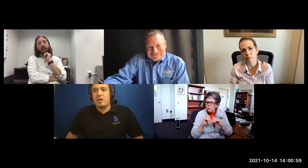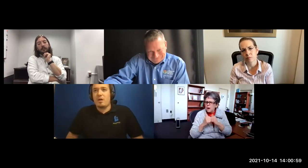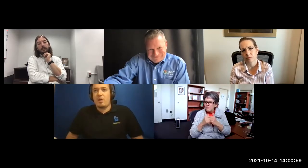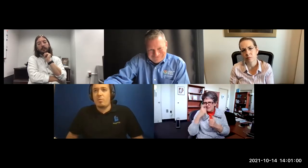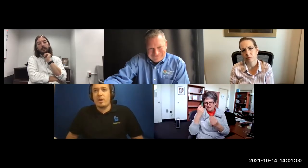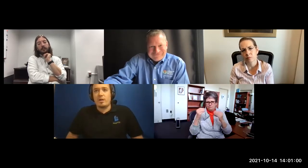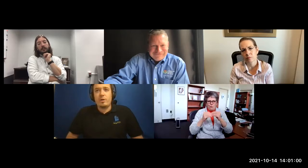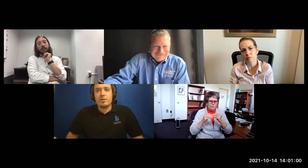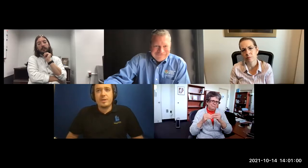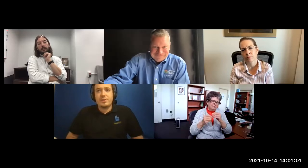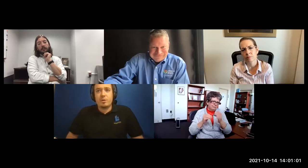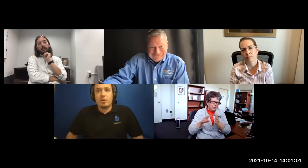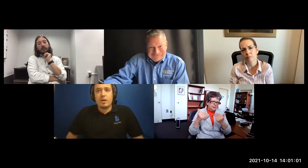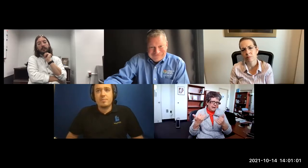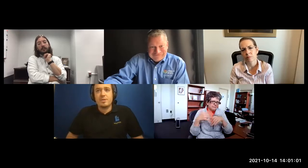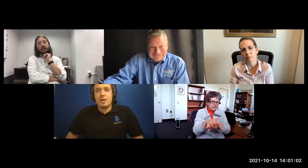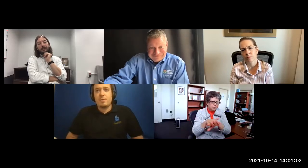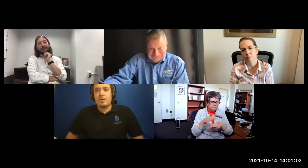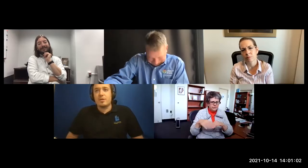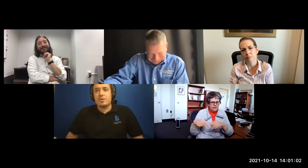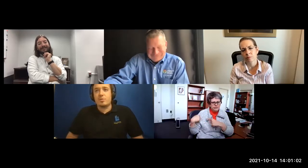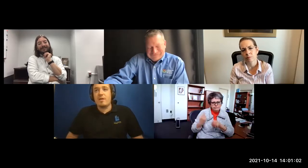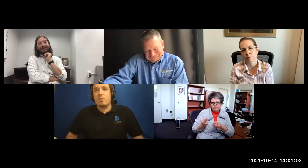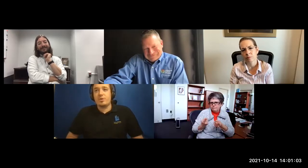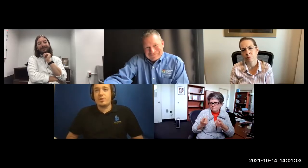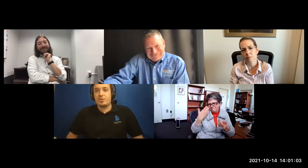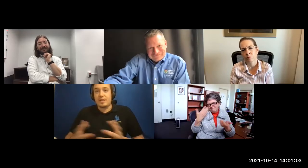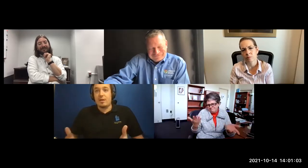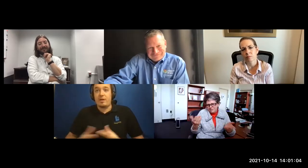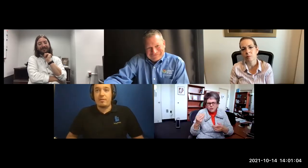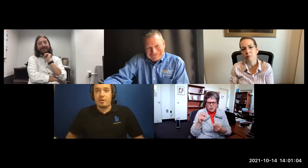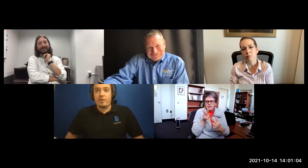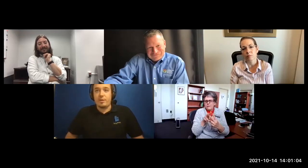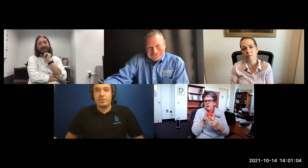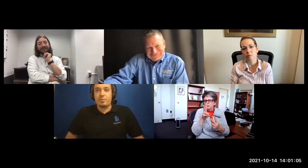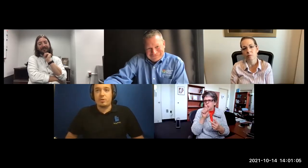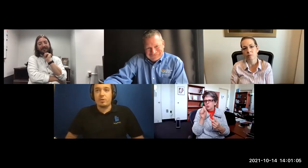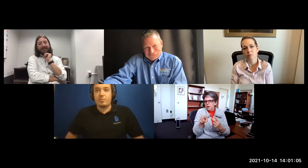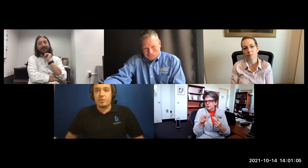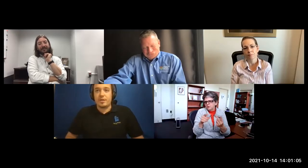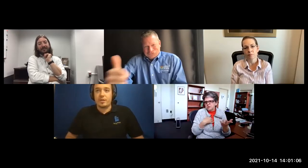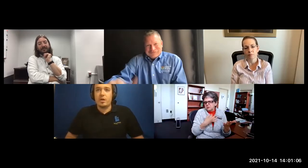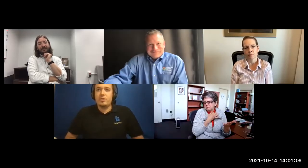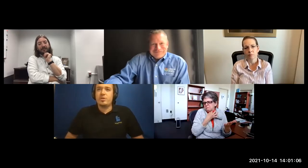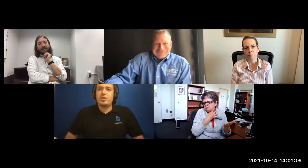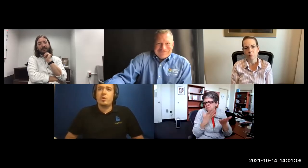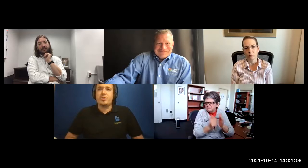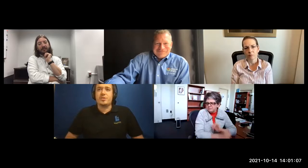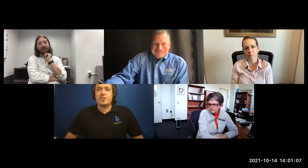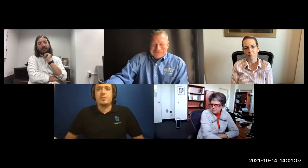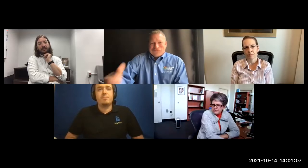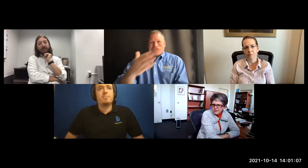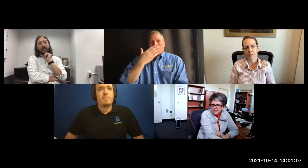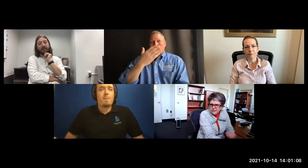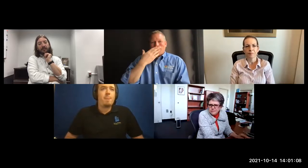students. Are we not including those mainstream programs? Because we have more students now than ever in the mainstream program or setting. So just two